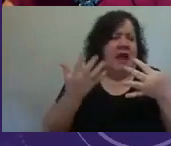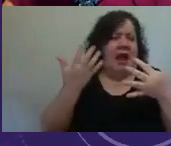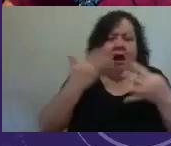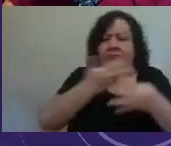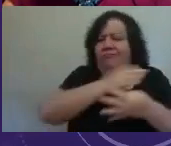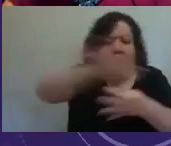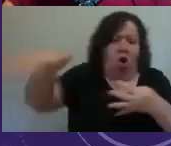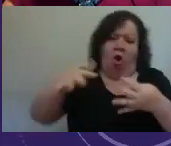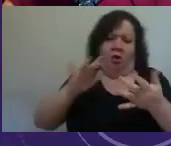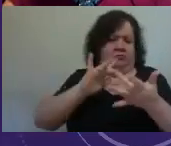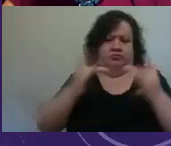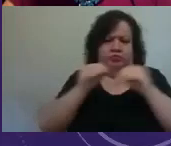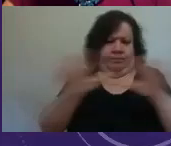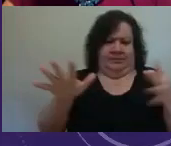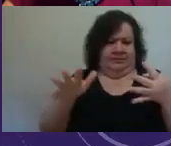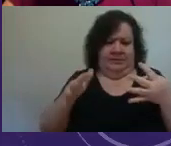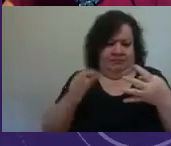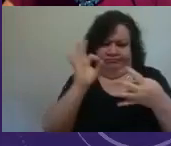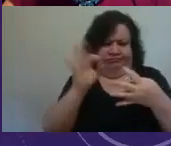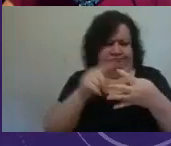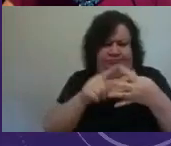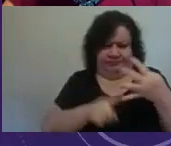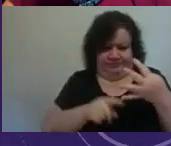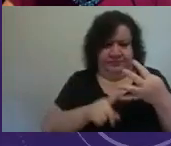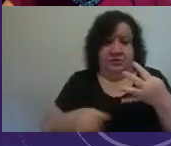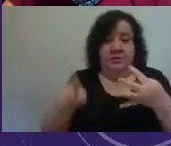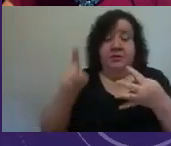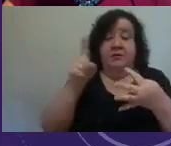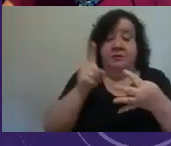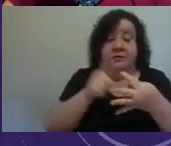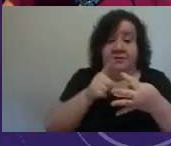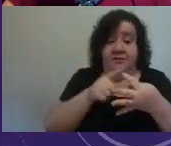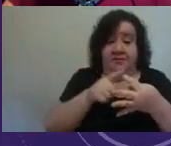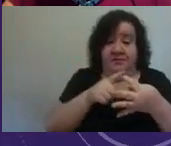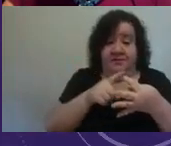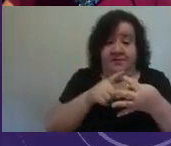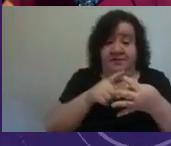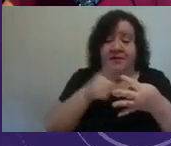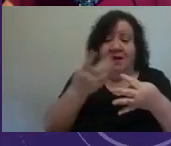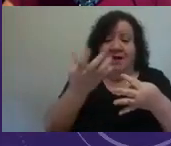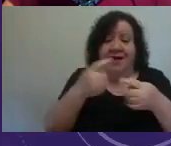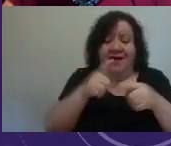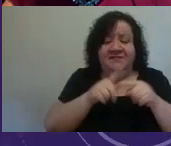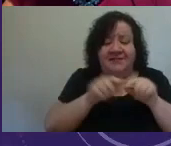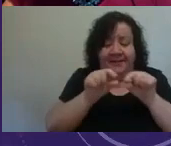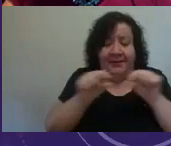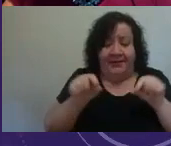a hyperlink, indicate whether it leads to an audio or a video, because sometimes some videos may